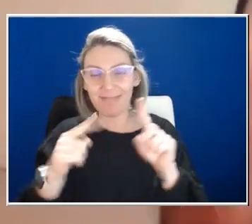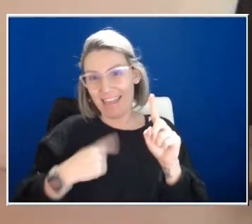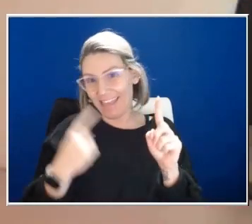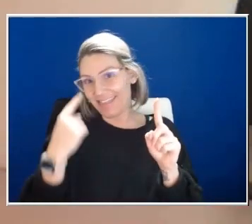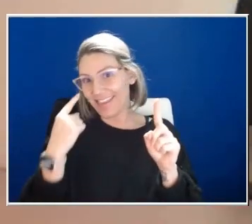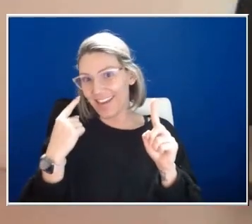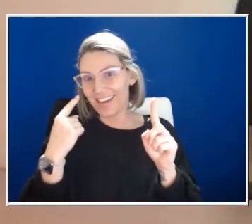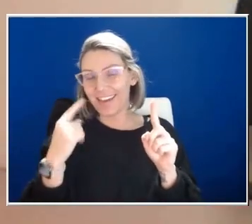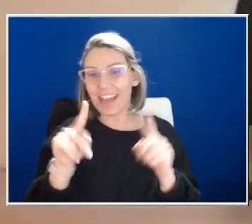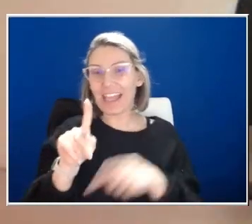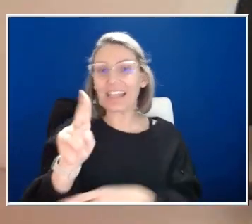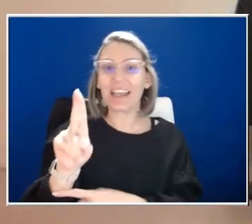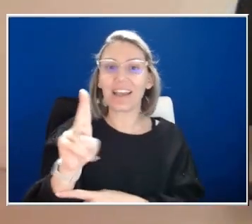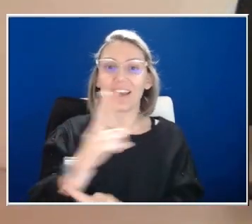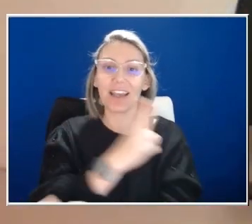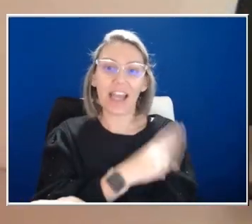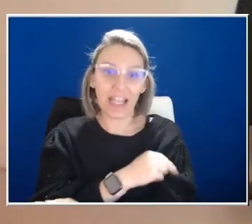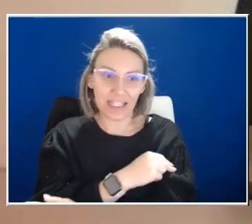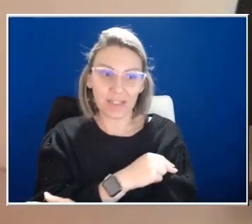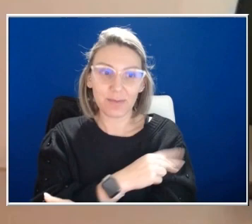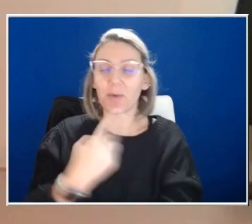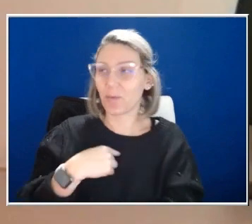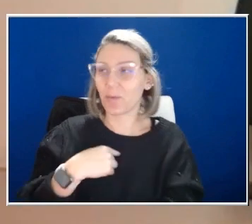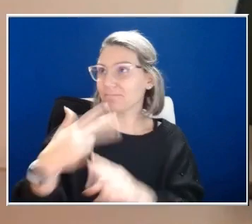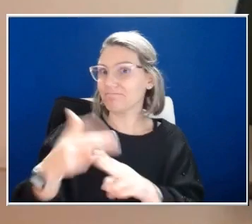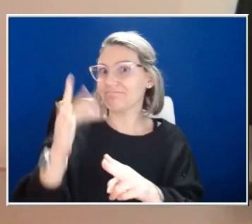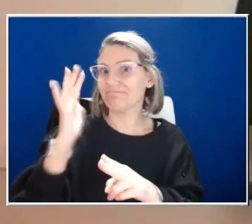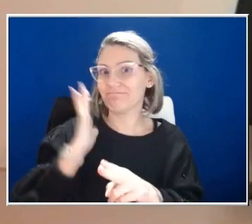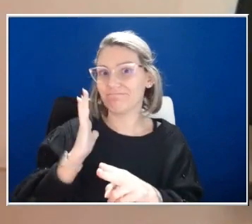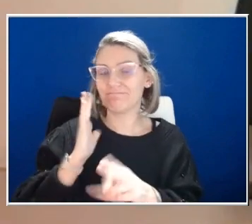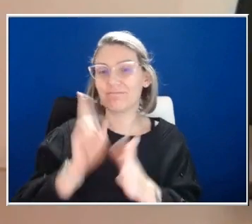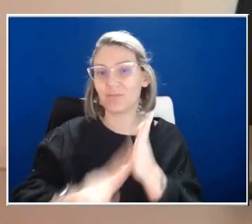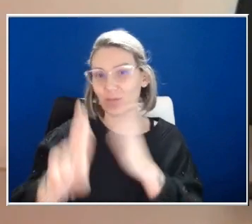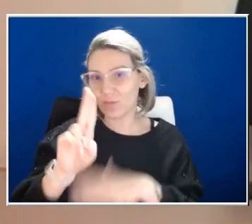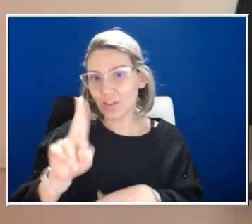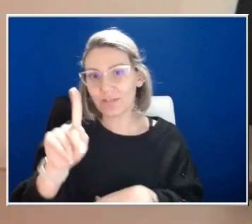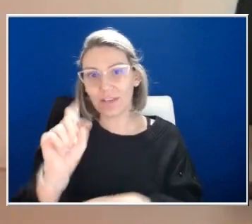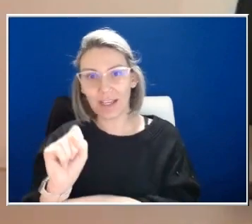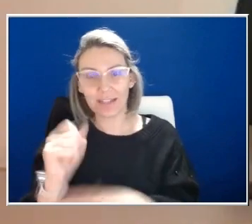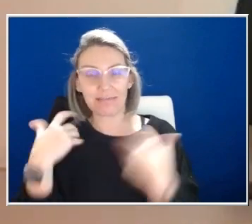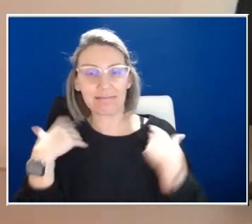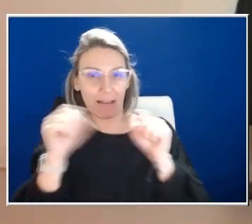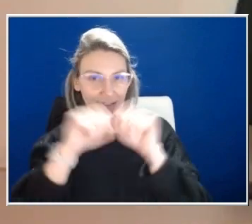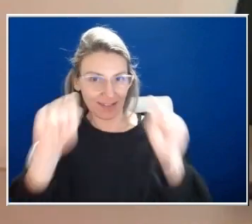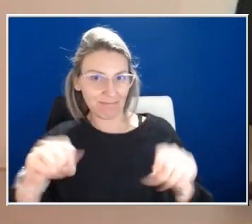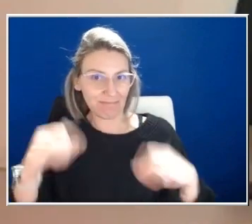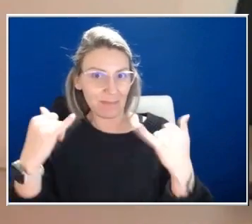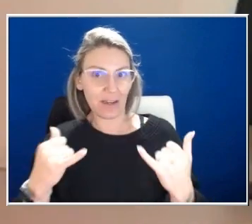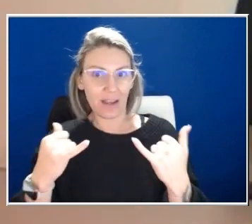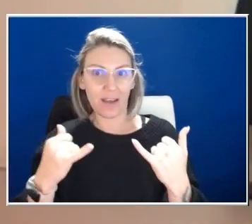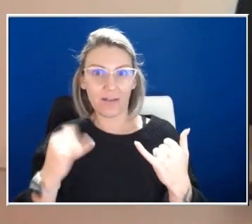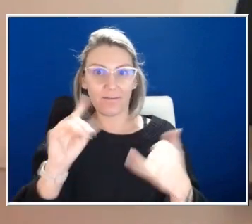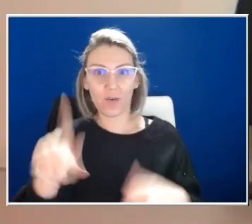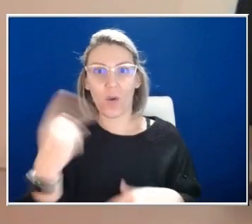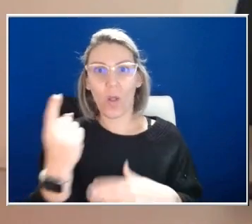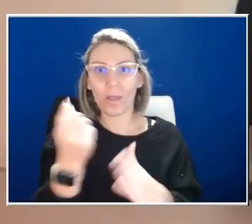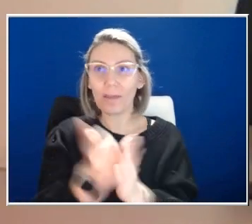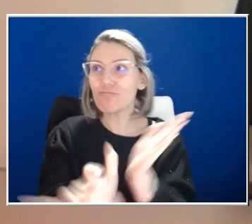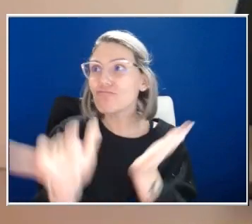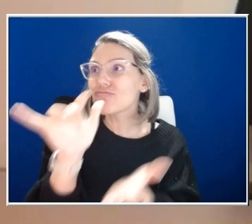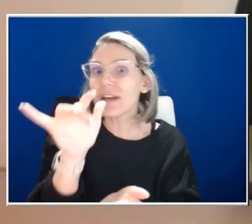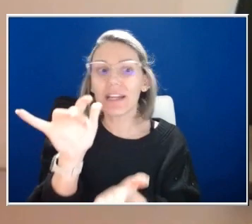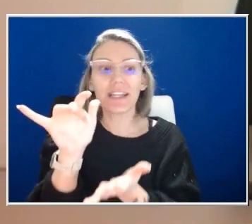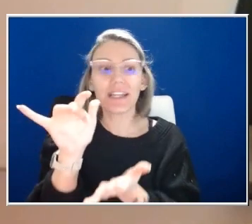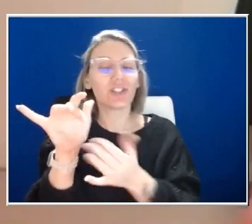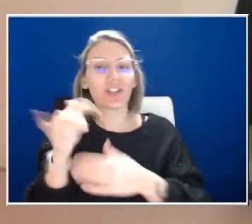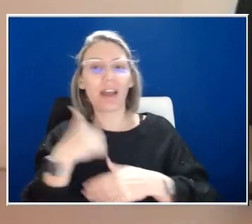that KU Hospital, that's what we called it back then, the University of Kansas Health System now, I thought it was for only the rich. I thought you